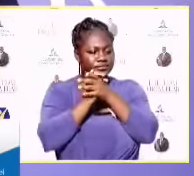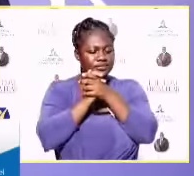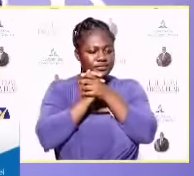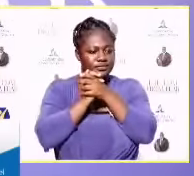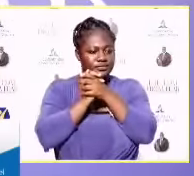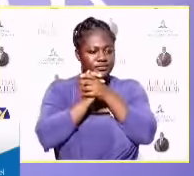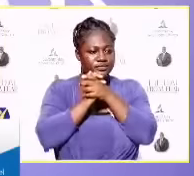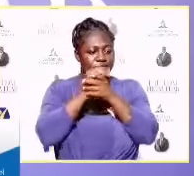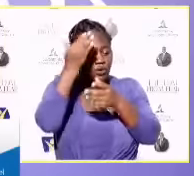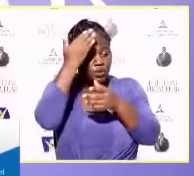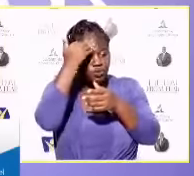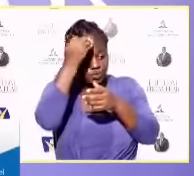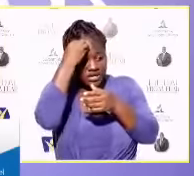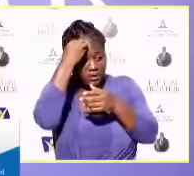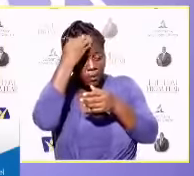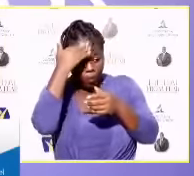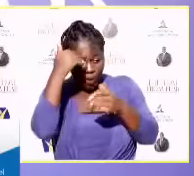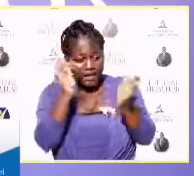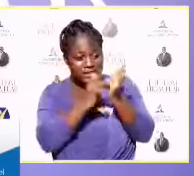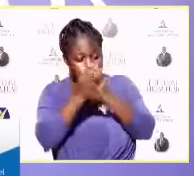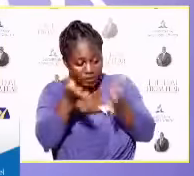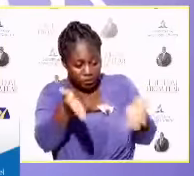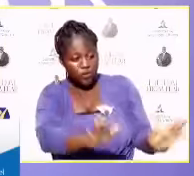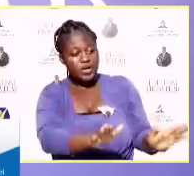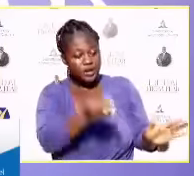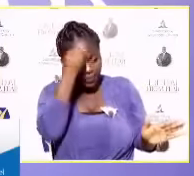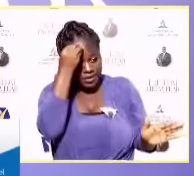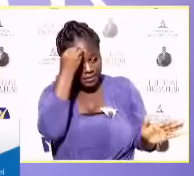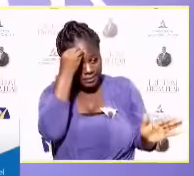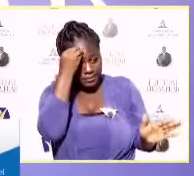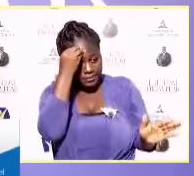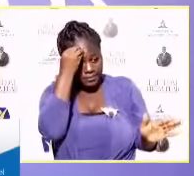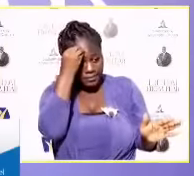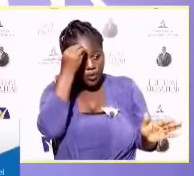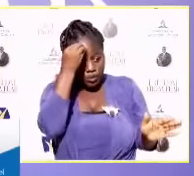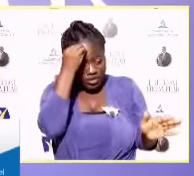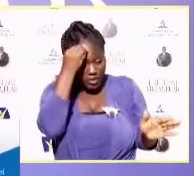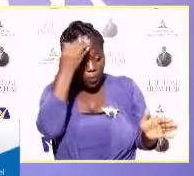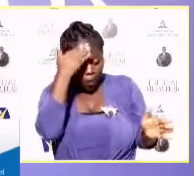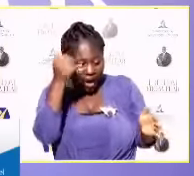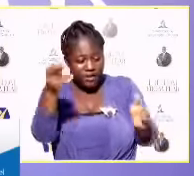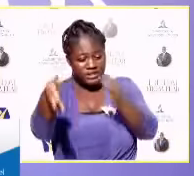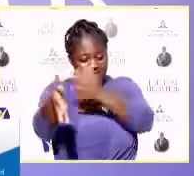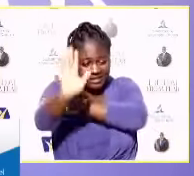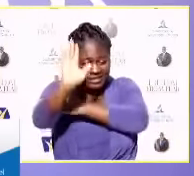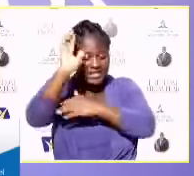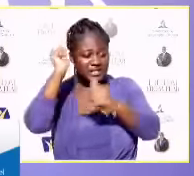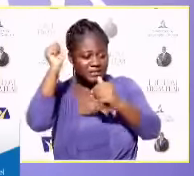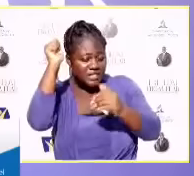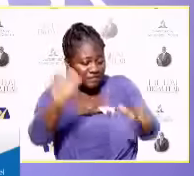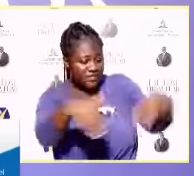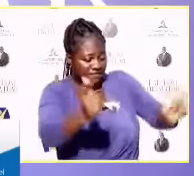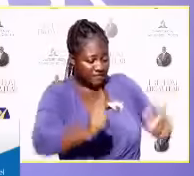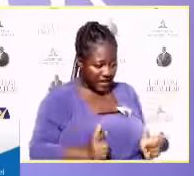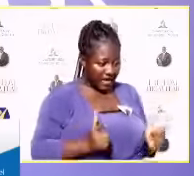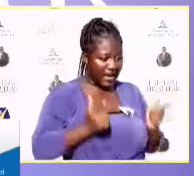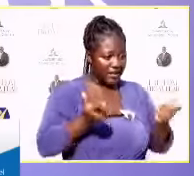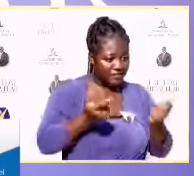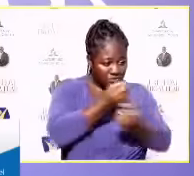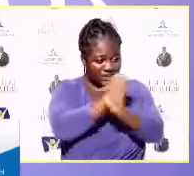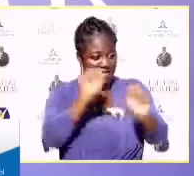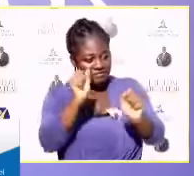you know why Jesus died on Calvary? Or why he gave his life? Because of